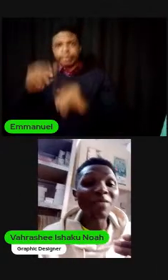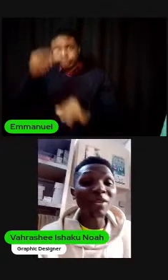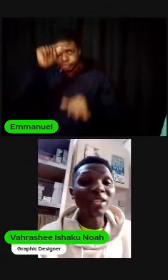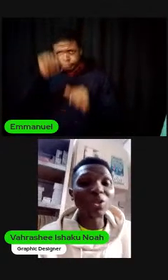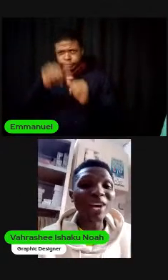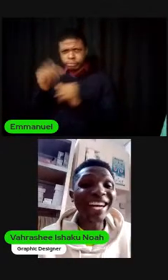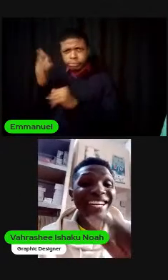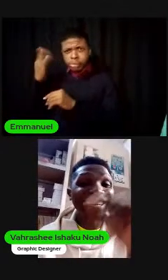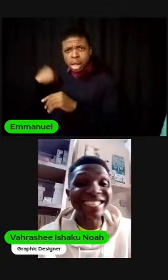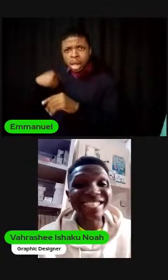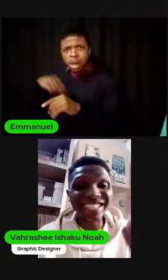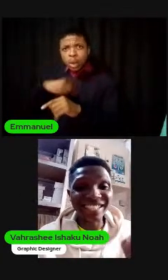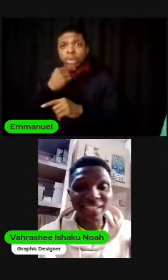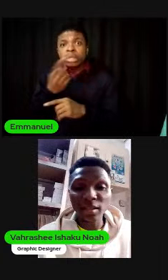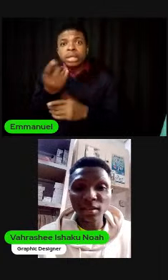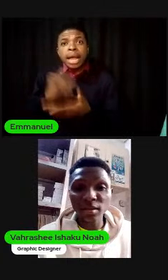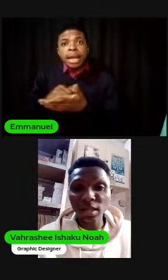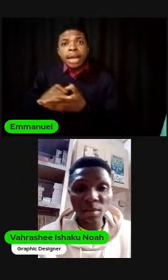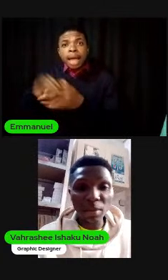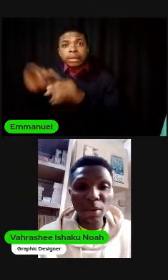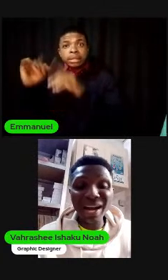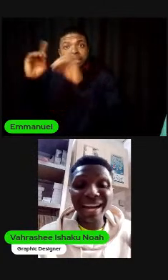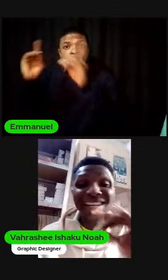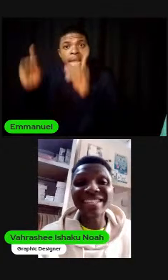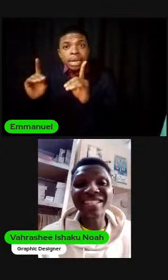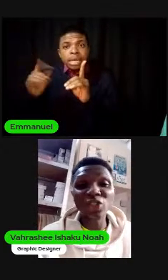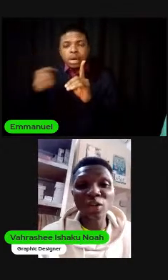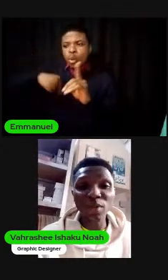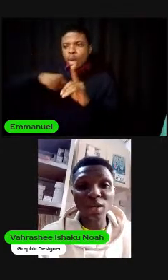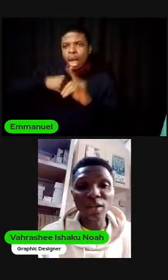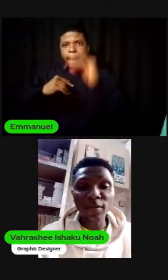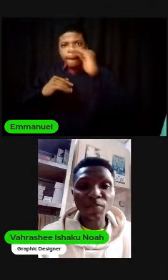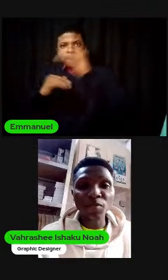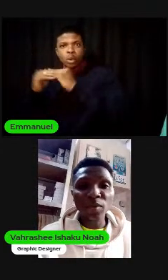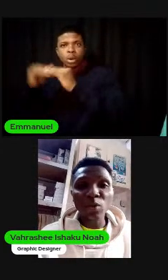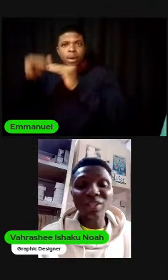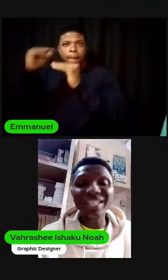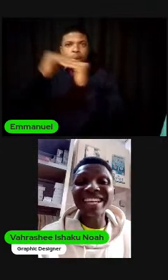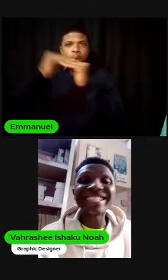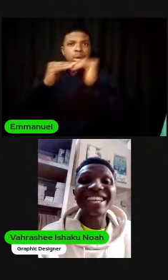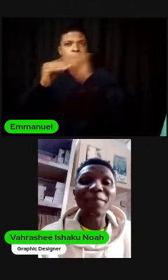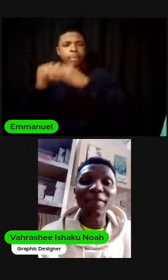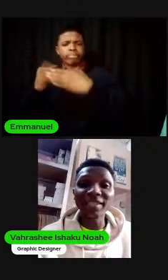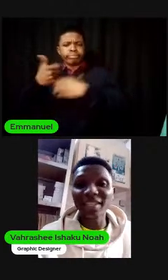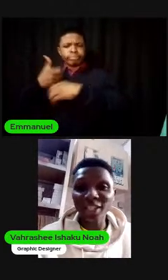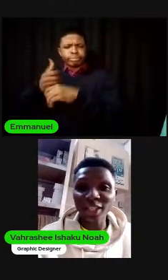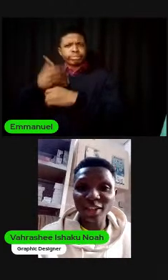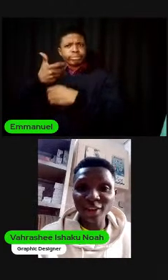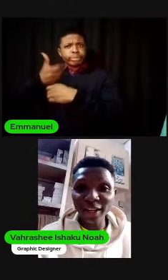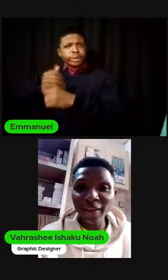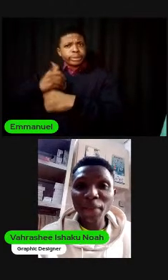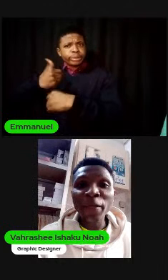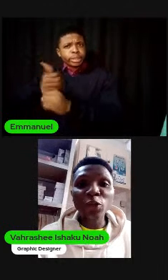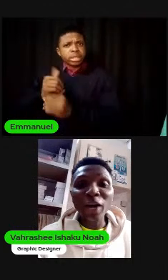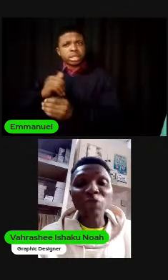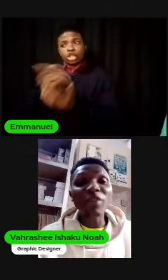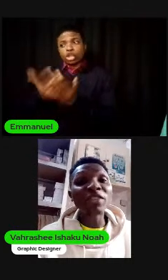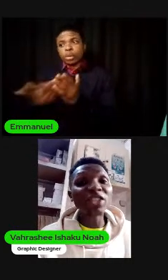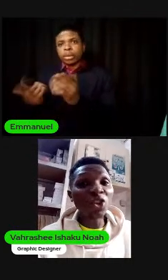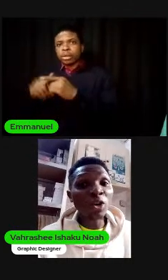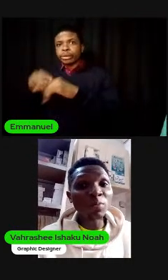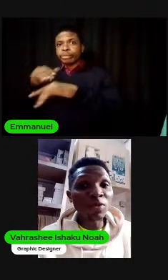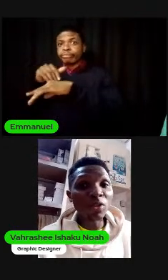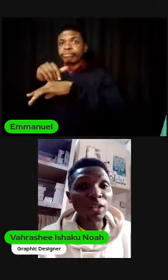we are sending a message. We are creating. Remember, we are creating something. to send a message. Okay, so as